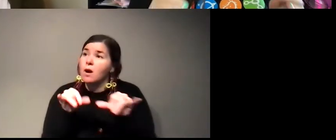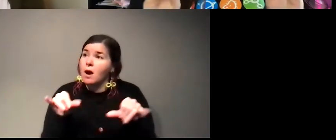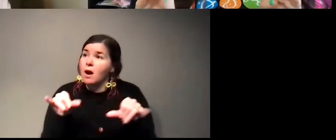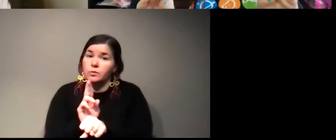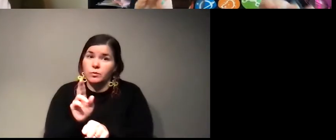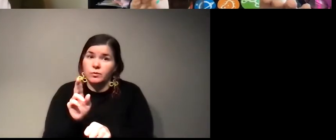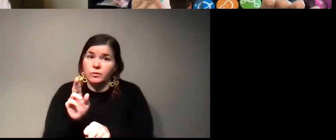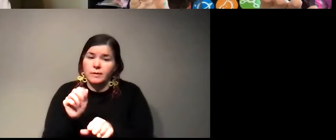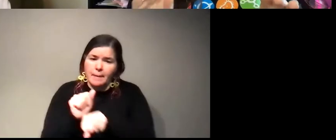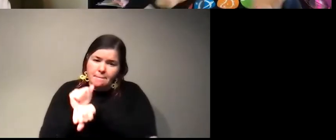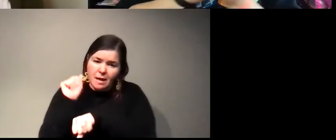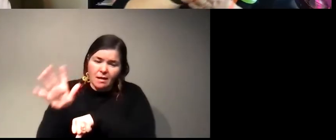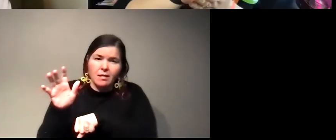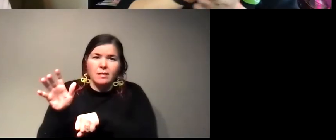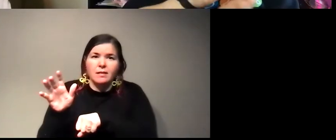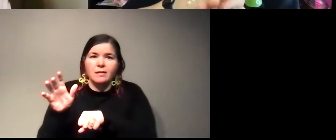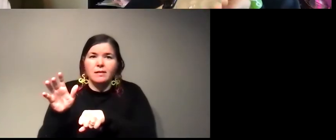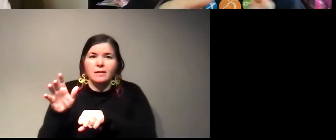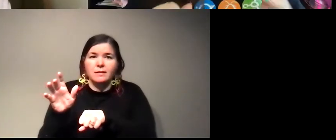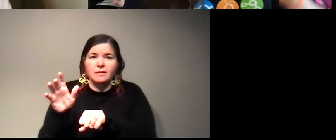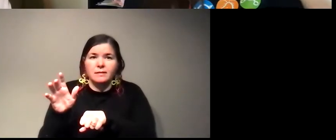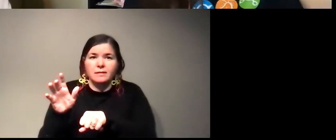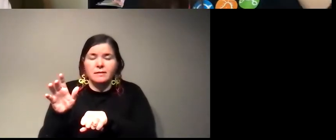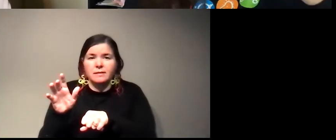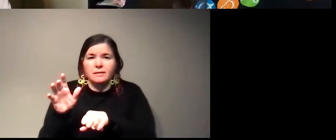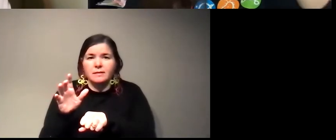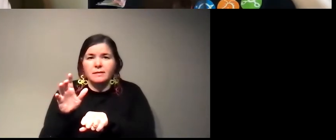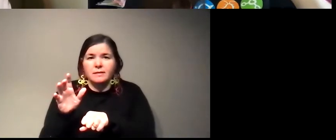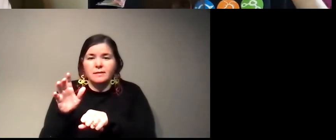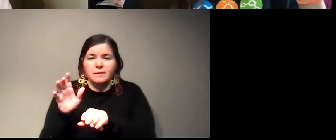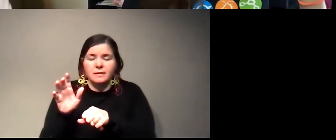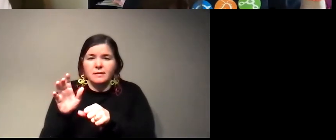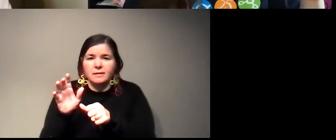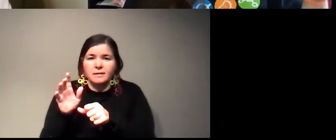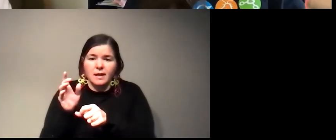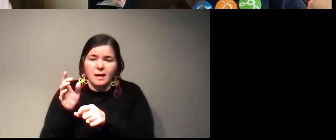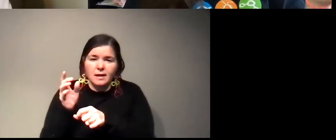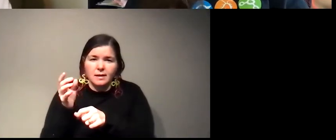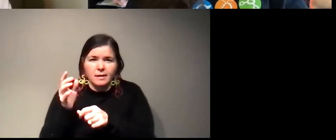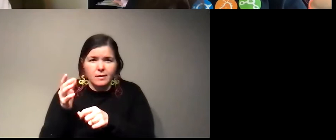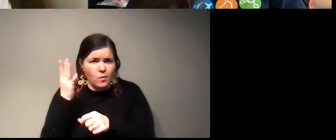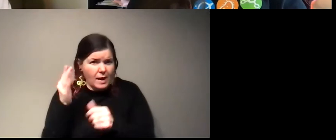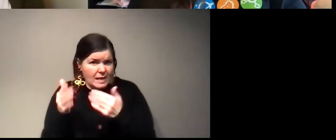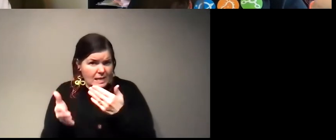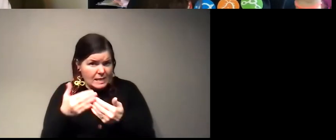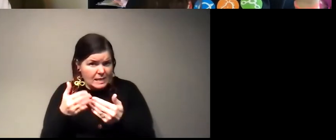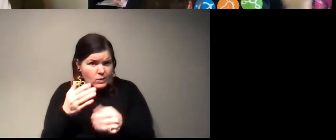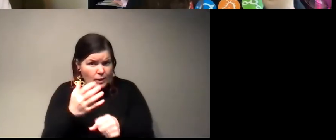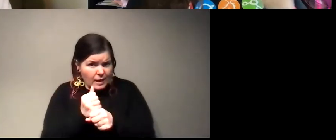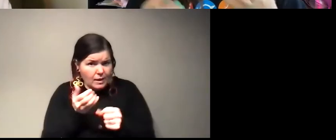like male like snail male antagonism because it's easy to get through the castor beans, or